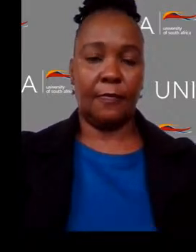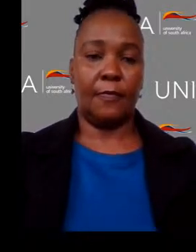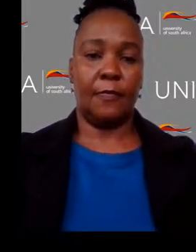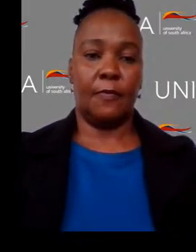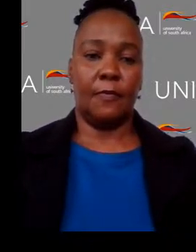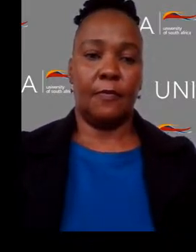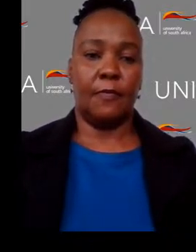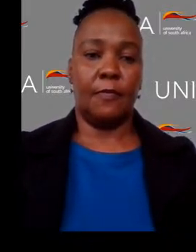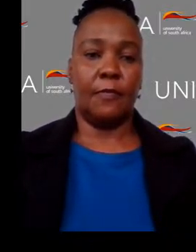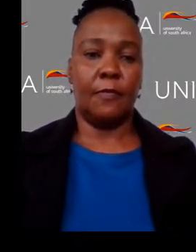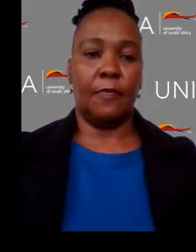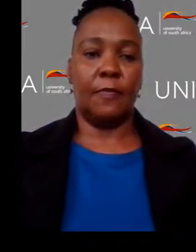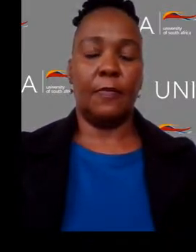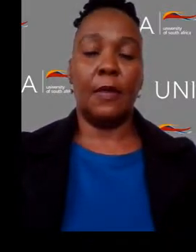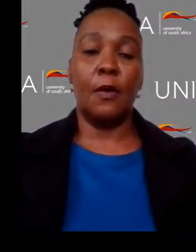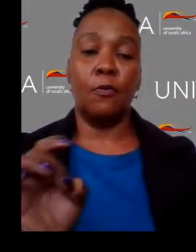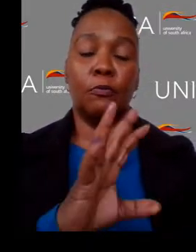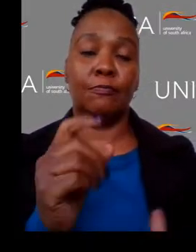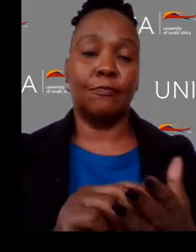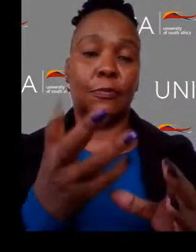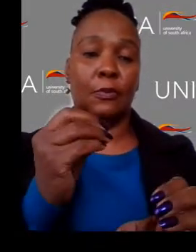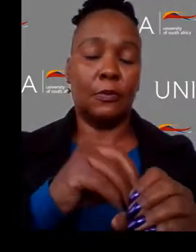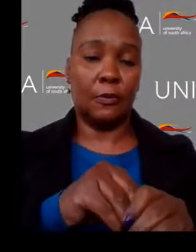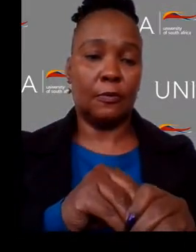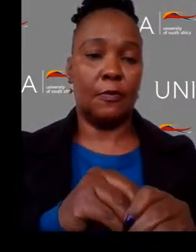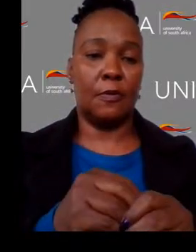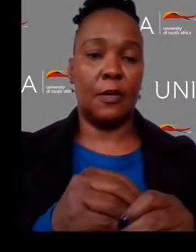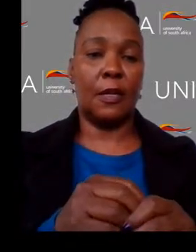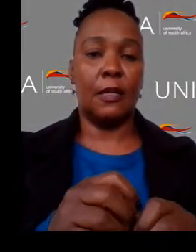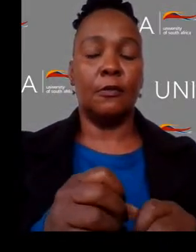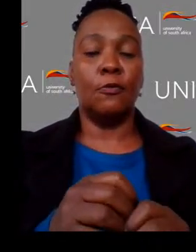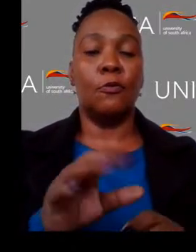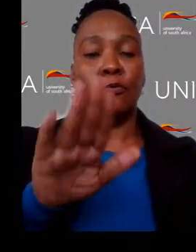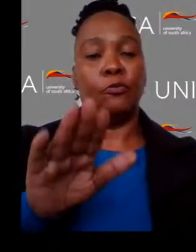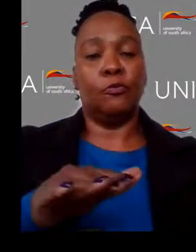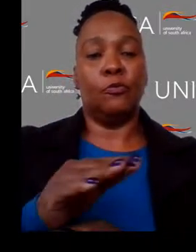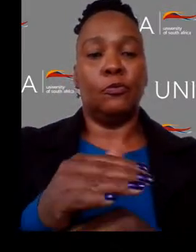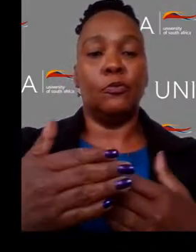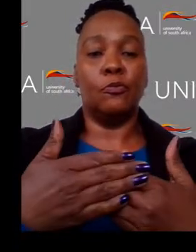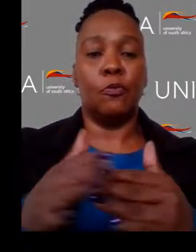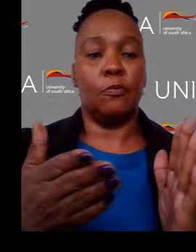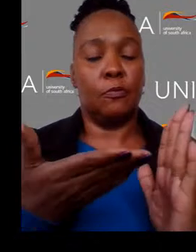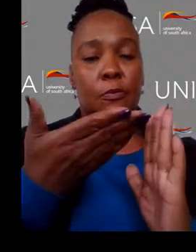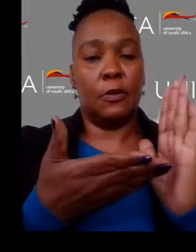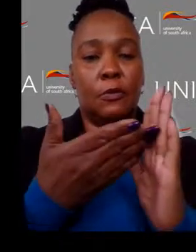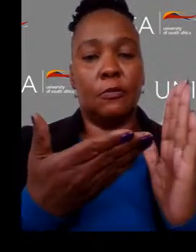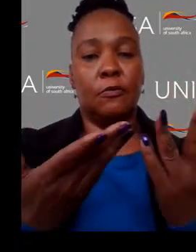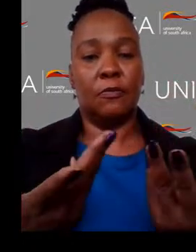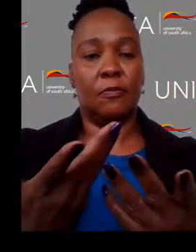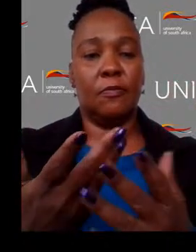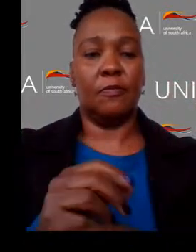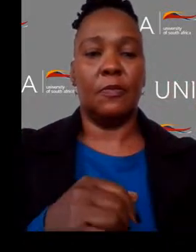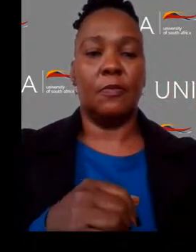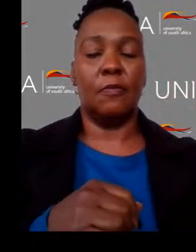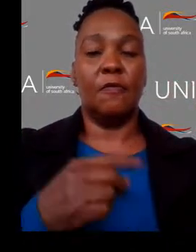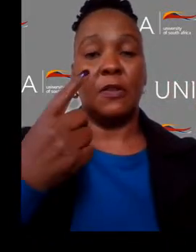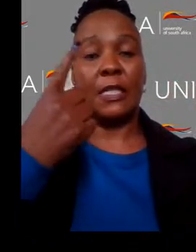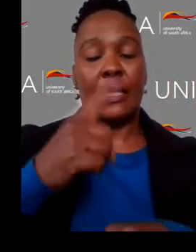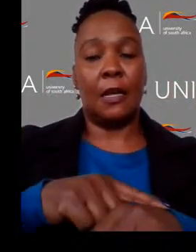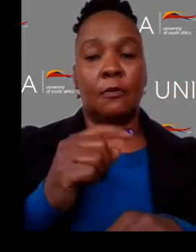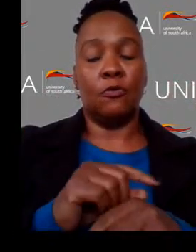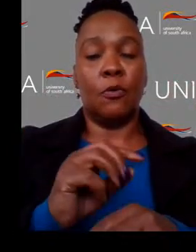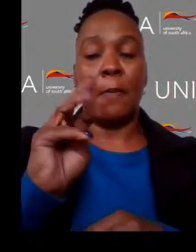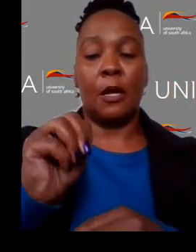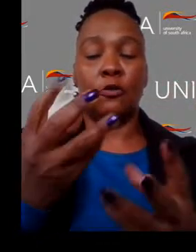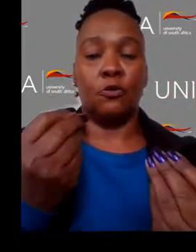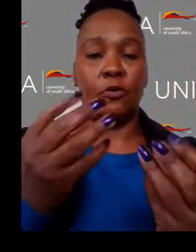So because I signed in recently, it goes through automatically. If it's your first time, you have to go through the Microsoft sign-in. So as